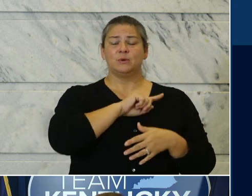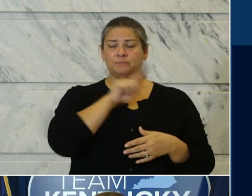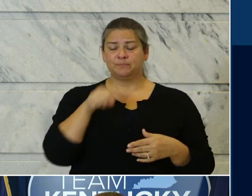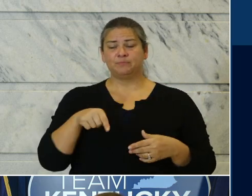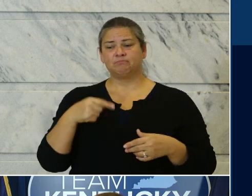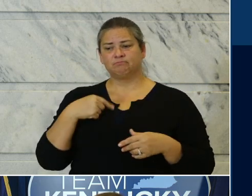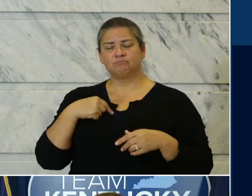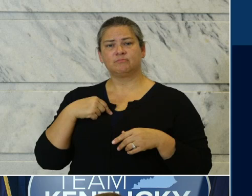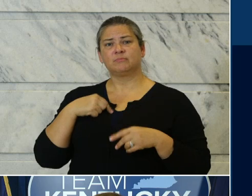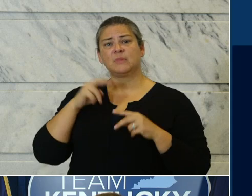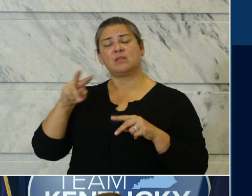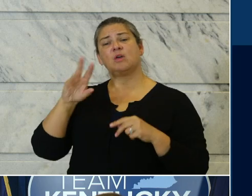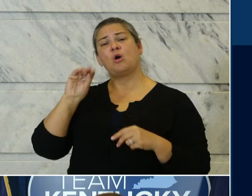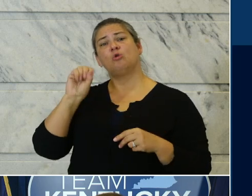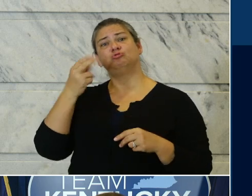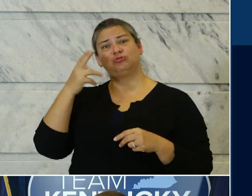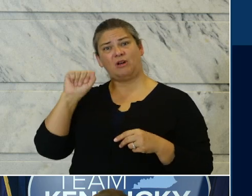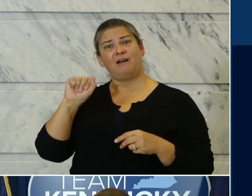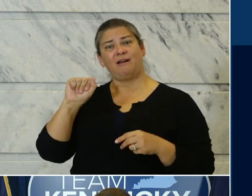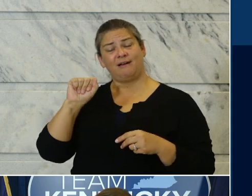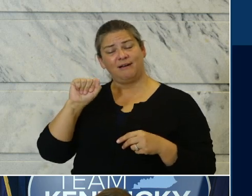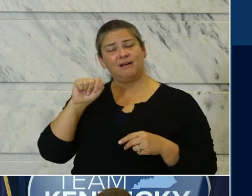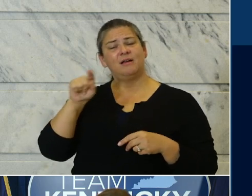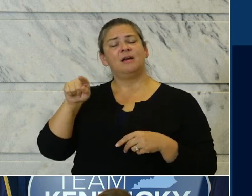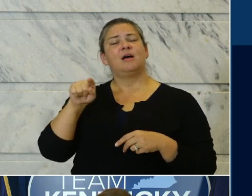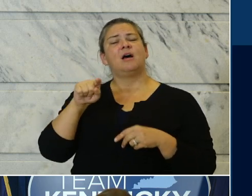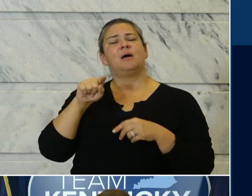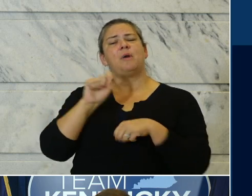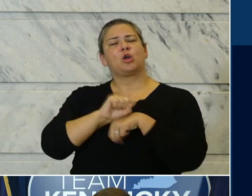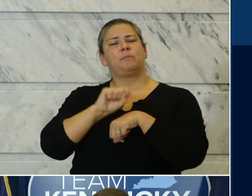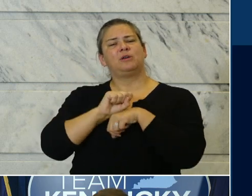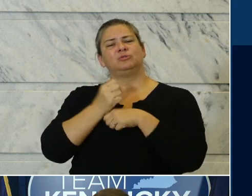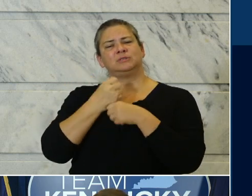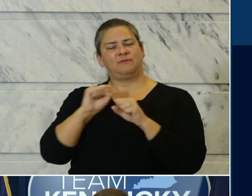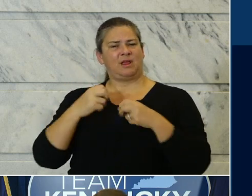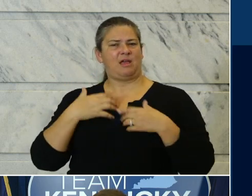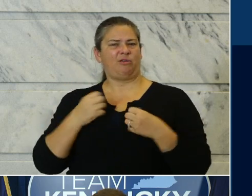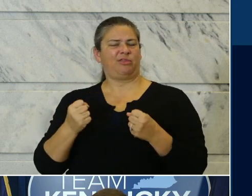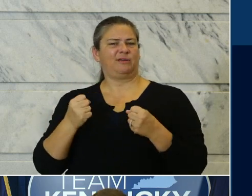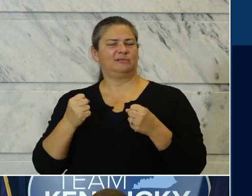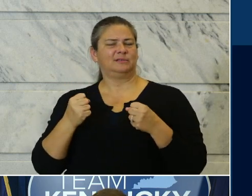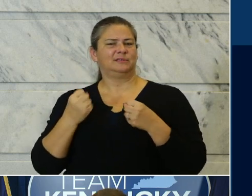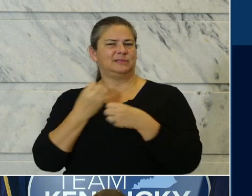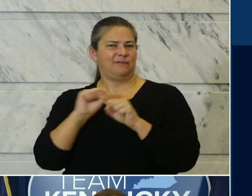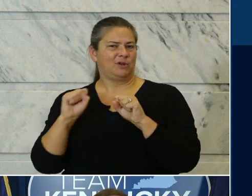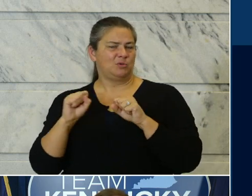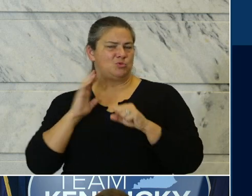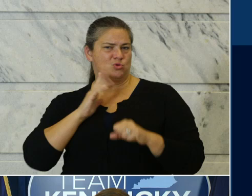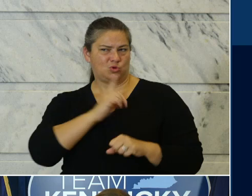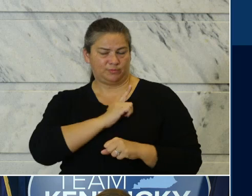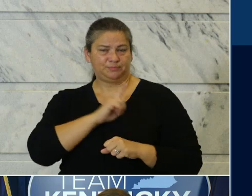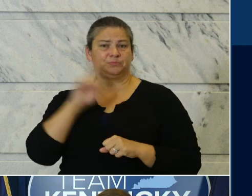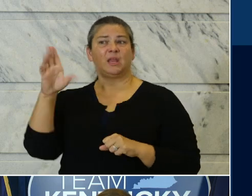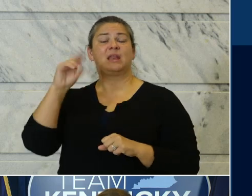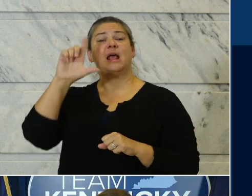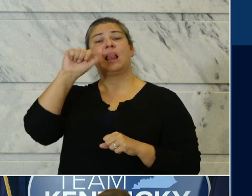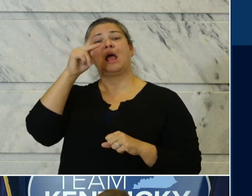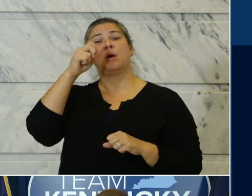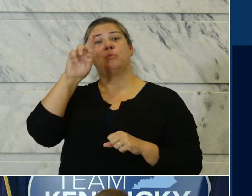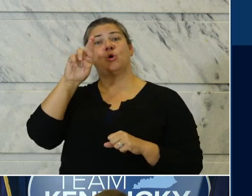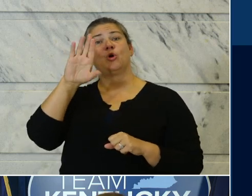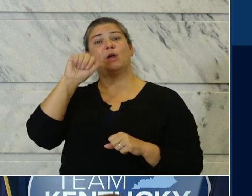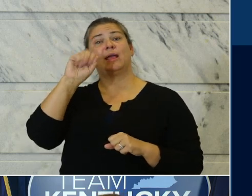Health Standards Board to strengthen workplace and worker safety. And our labor cabinet is now once again an active labor cabinet